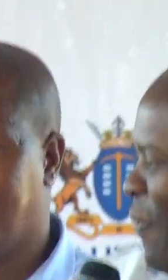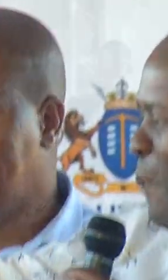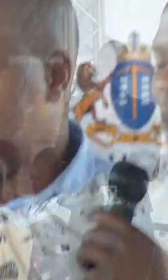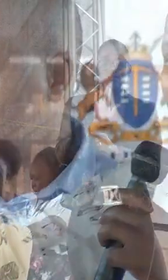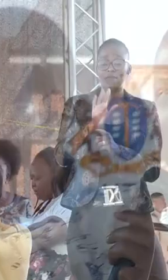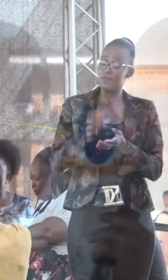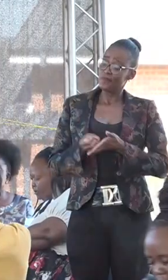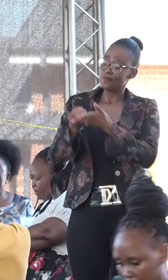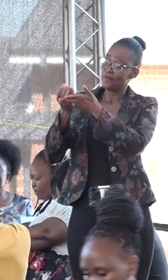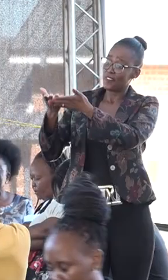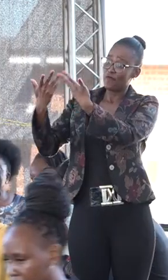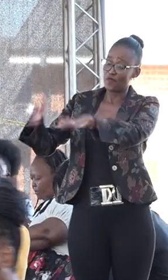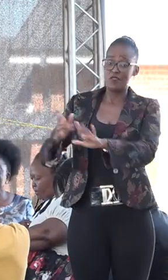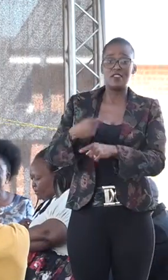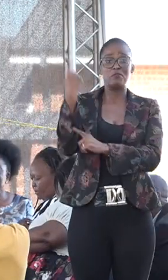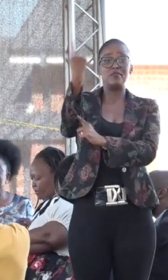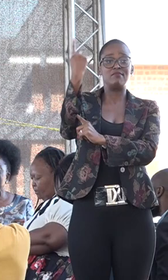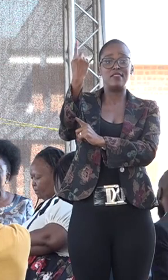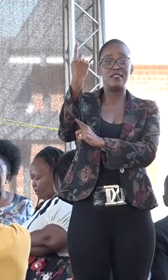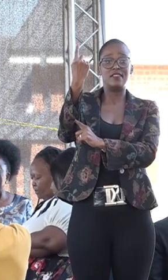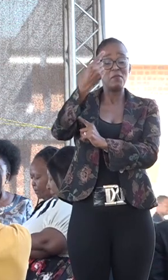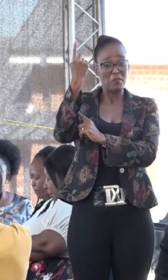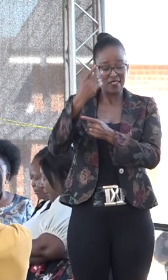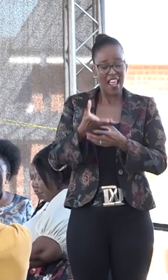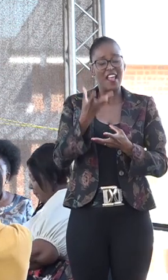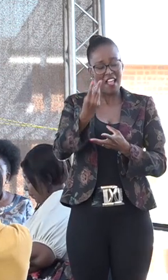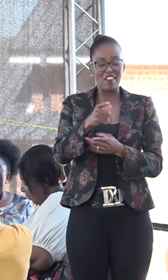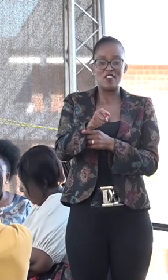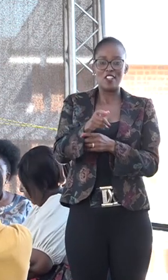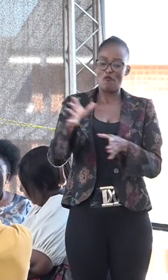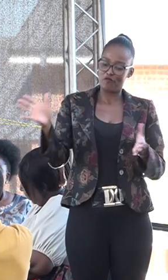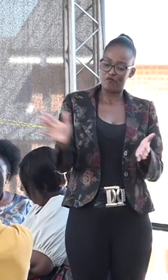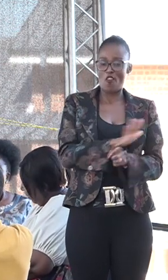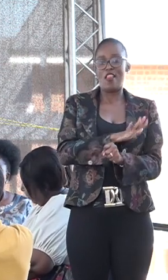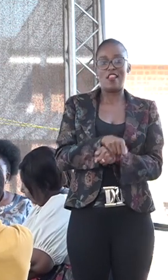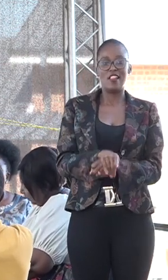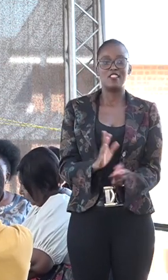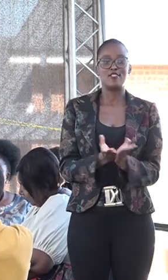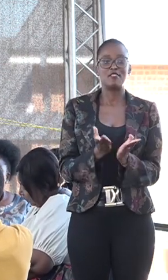kitse rifa principal principal o tswere di kia ka moka